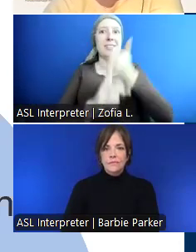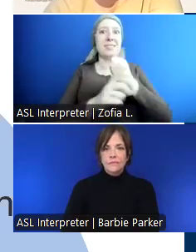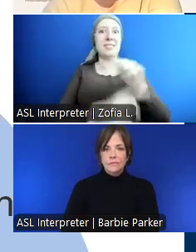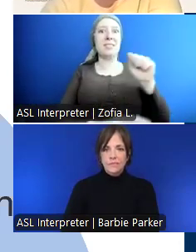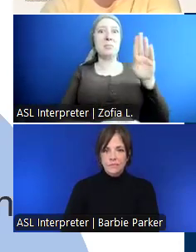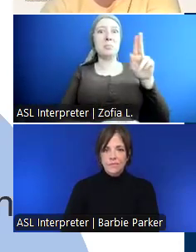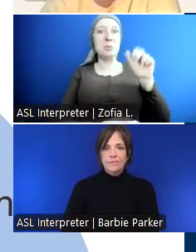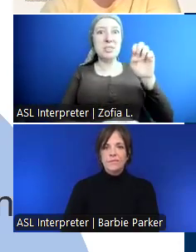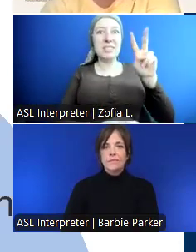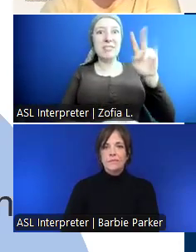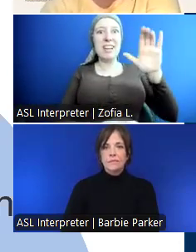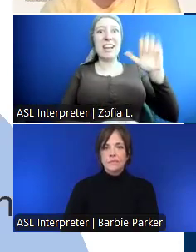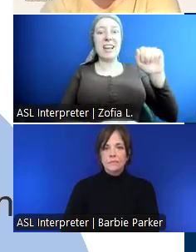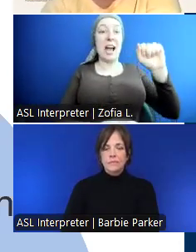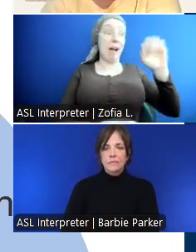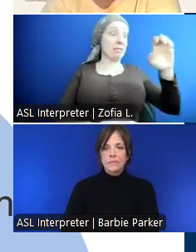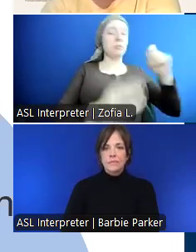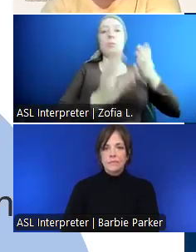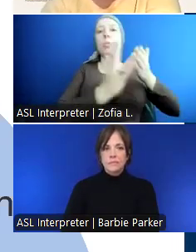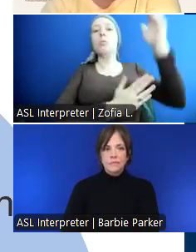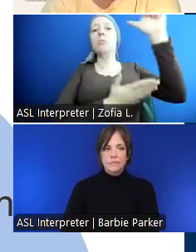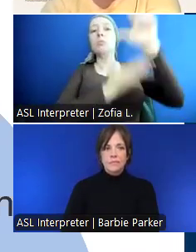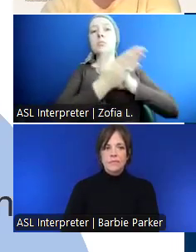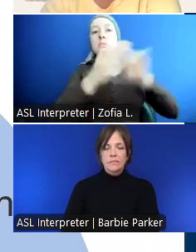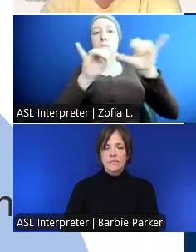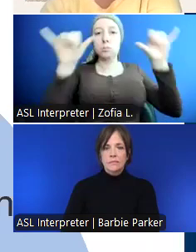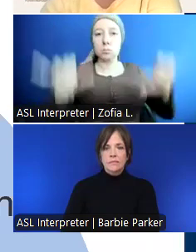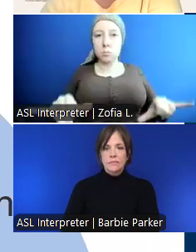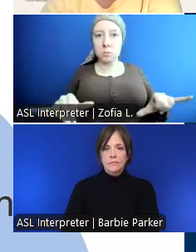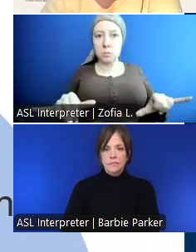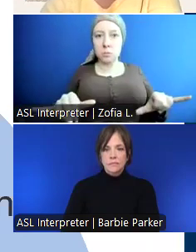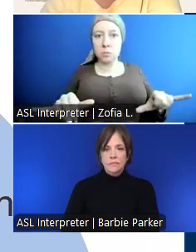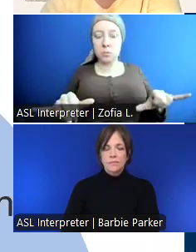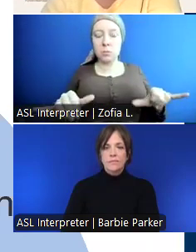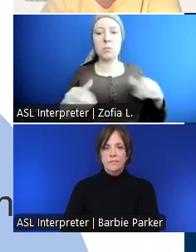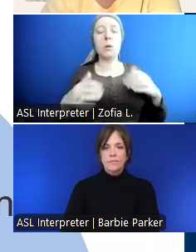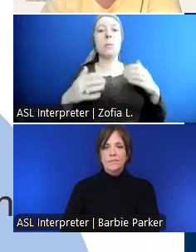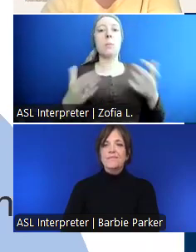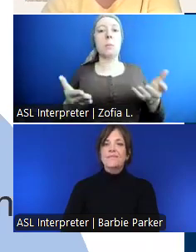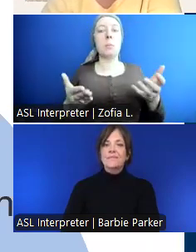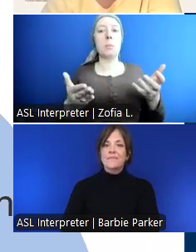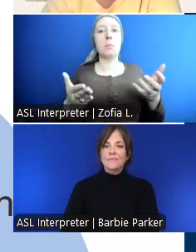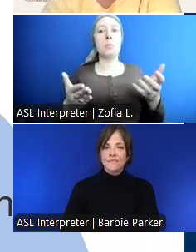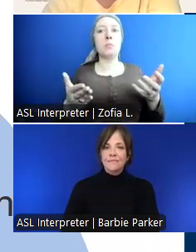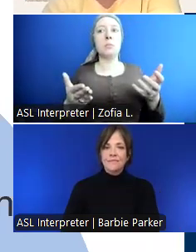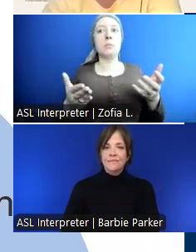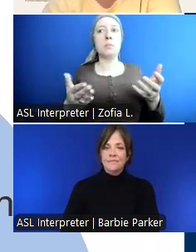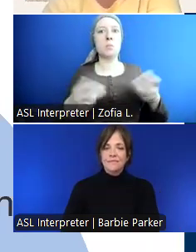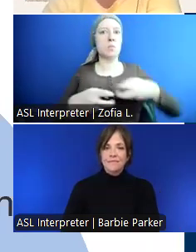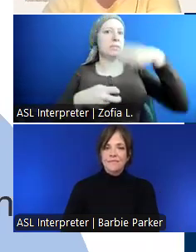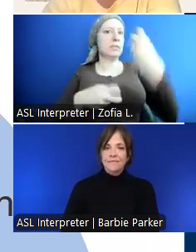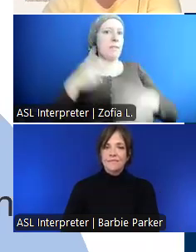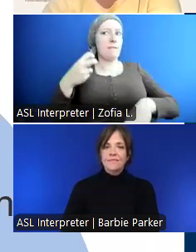abusive act that is performed through legal systems. There's it's very